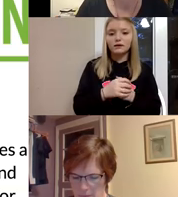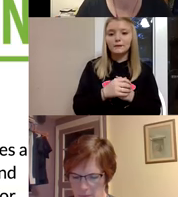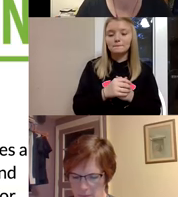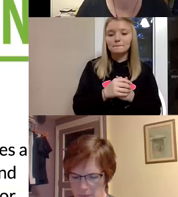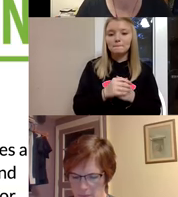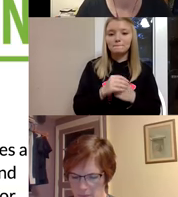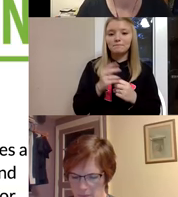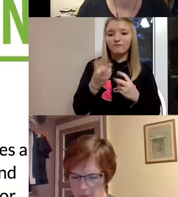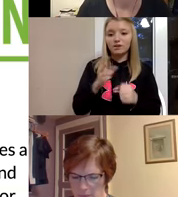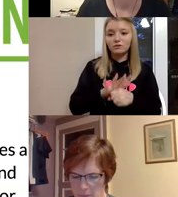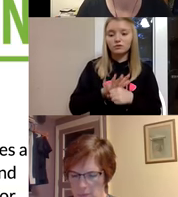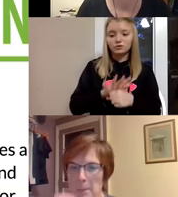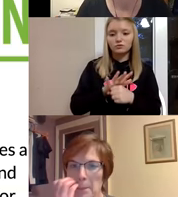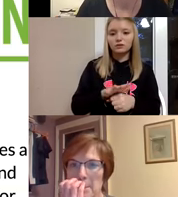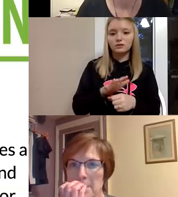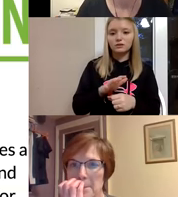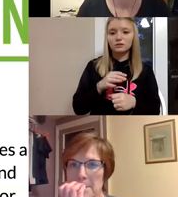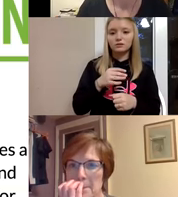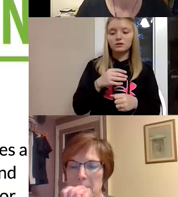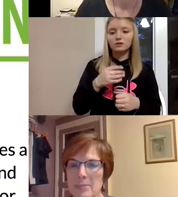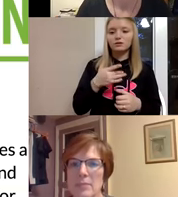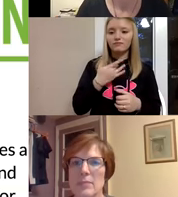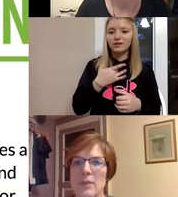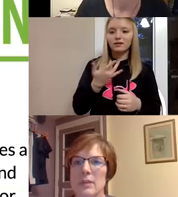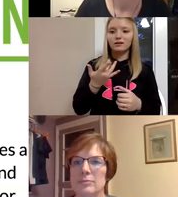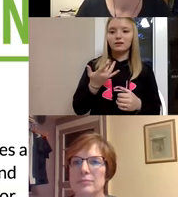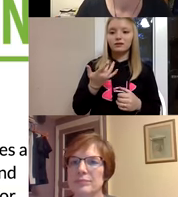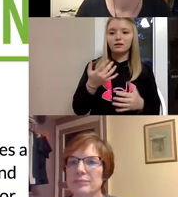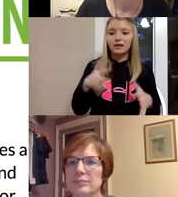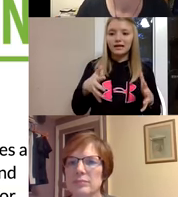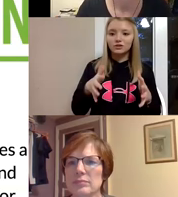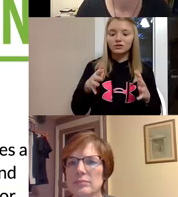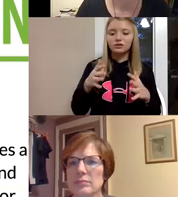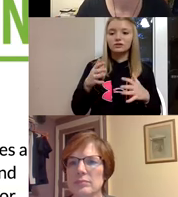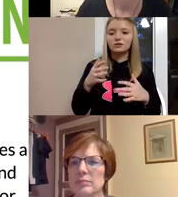very stressed feelings of anxiousness.